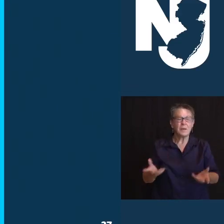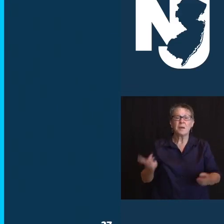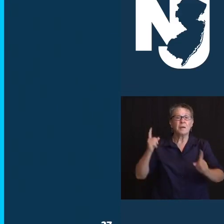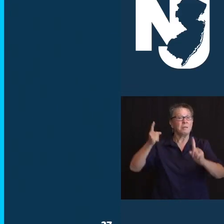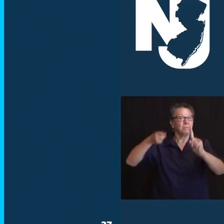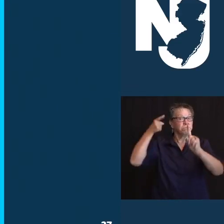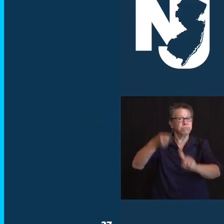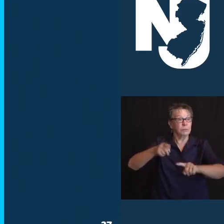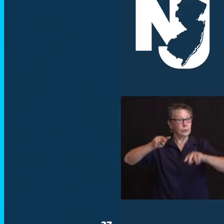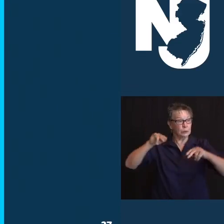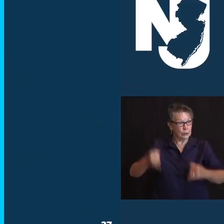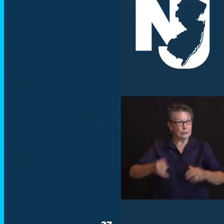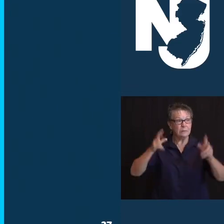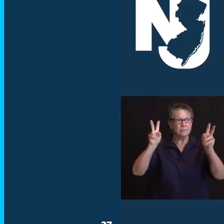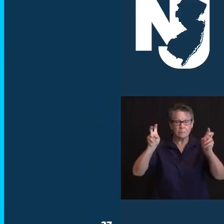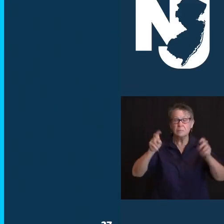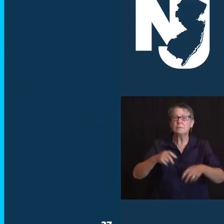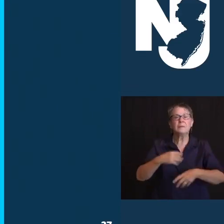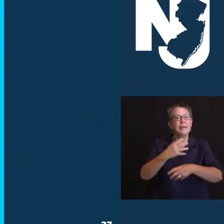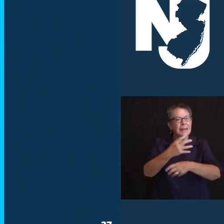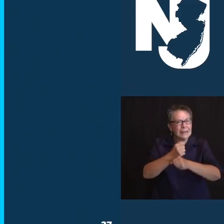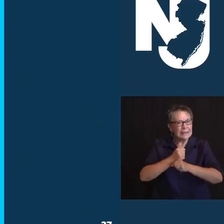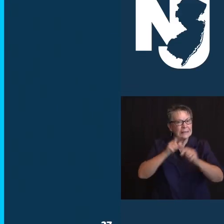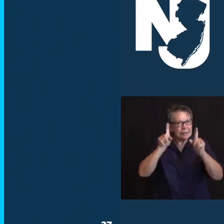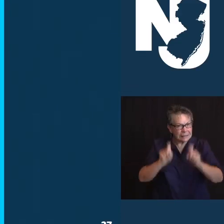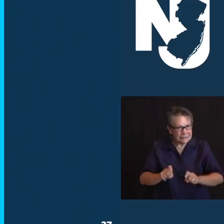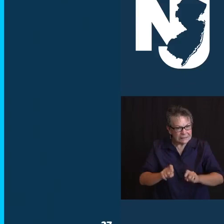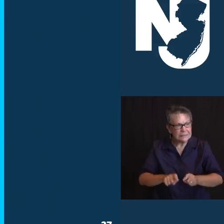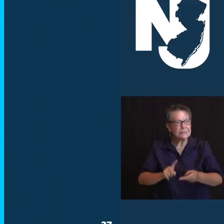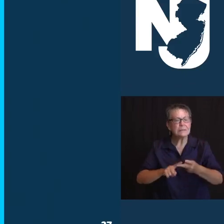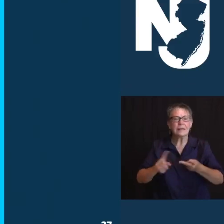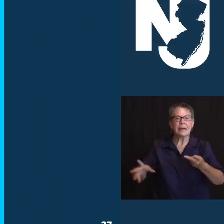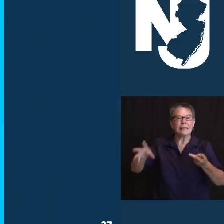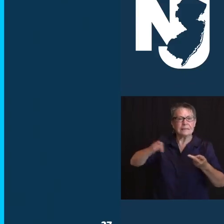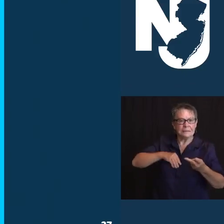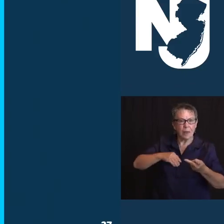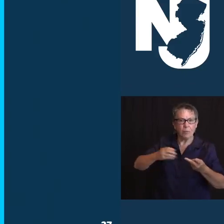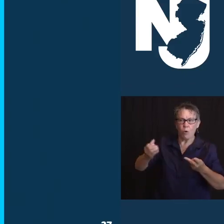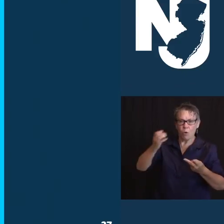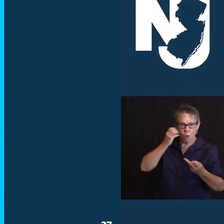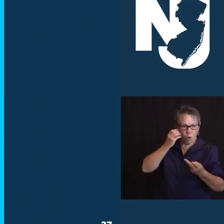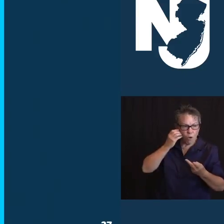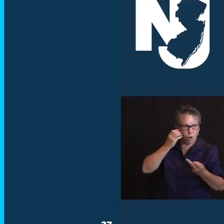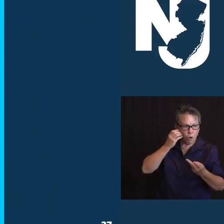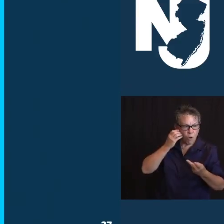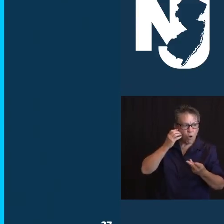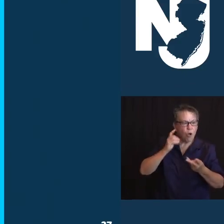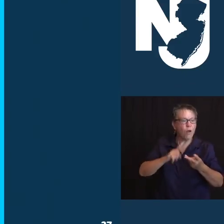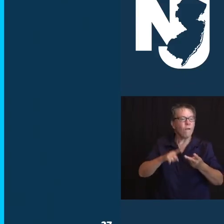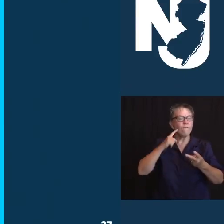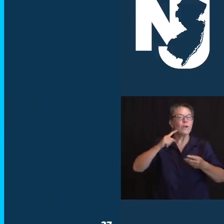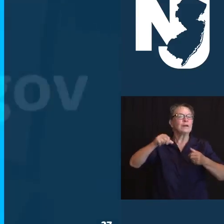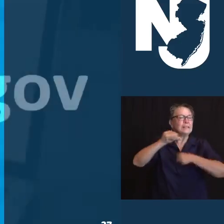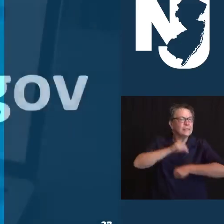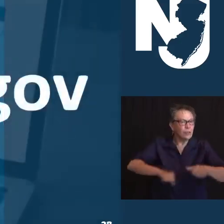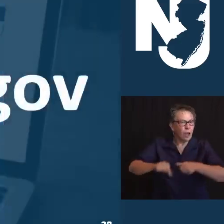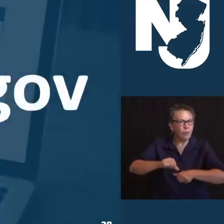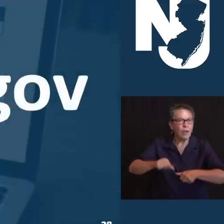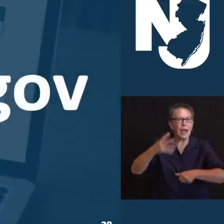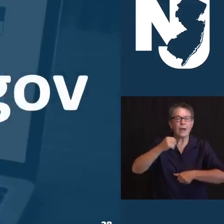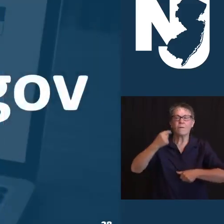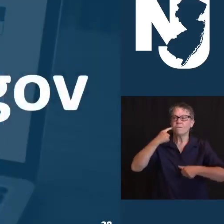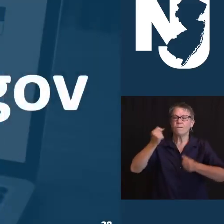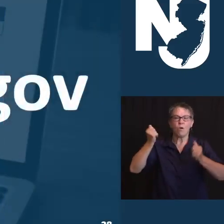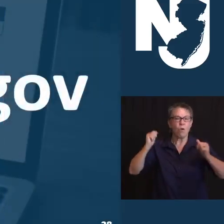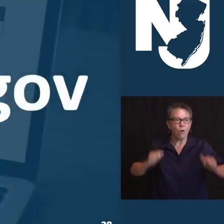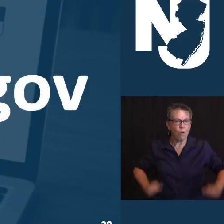Together, we will, because we need to, keep New Jersey safe and healthy. Moving on to my daily report, the